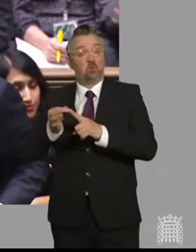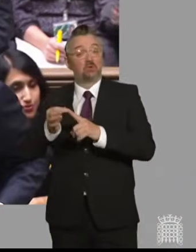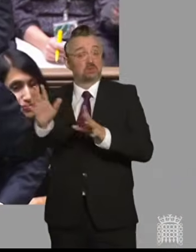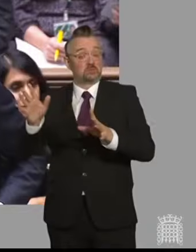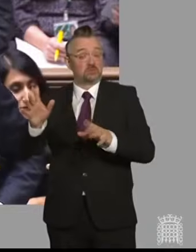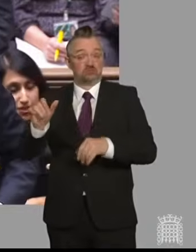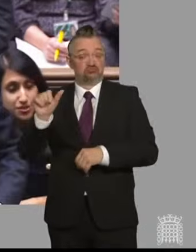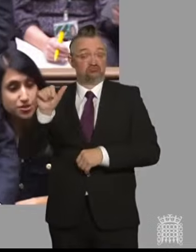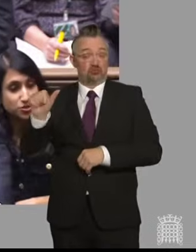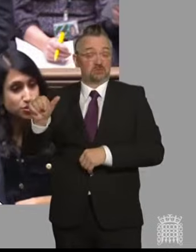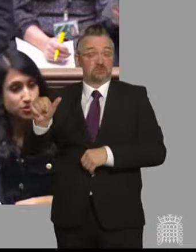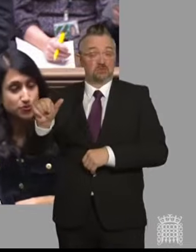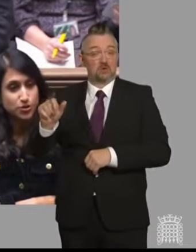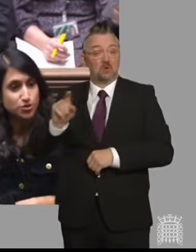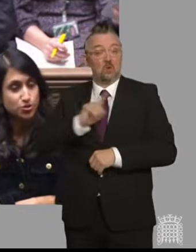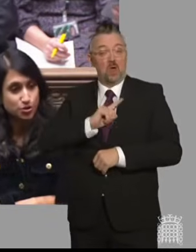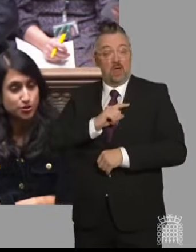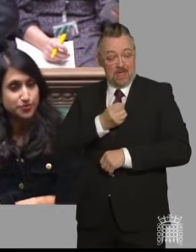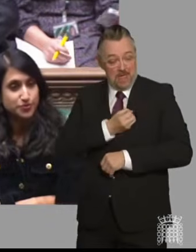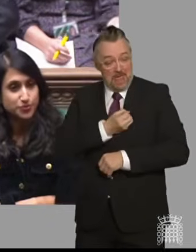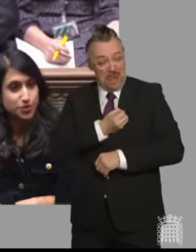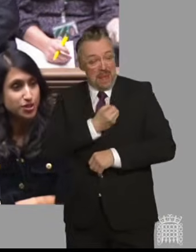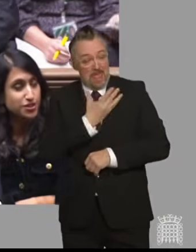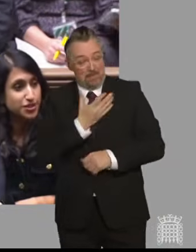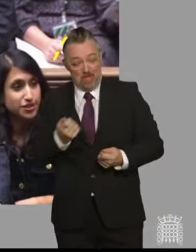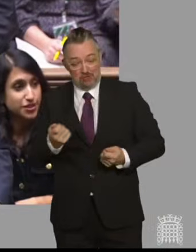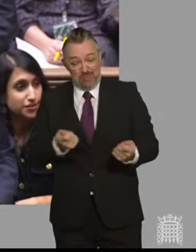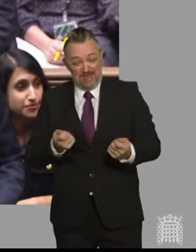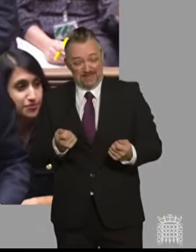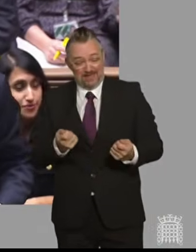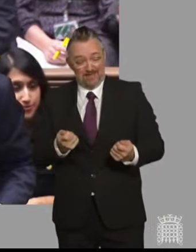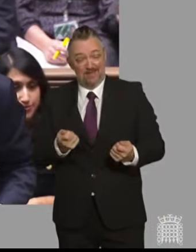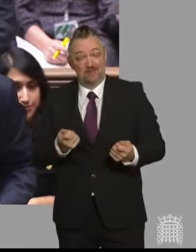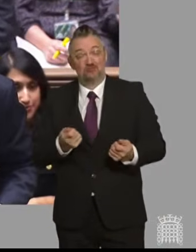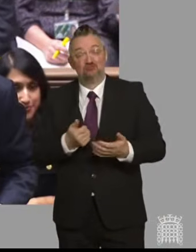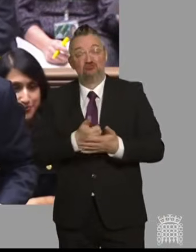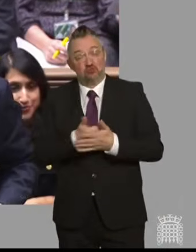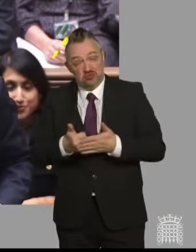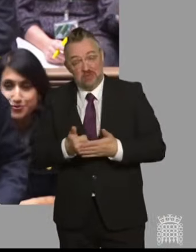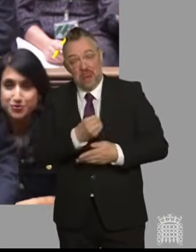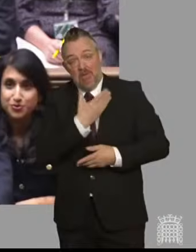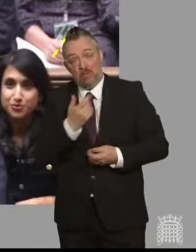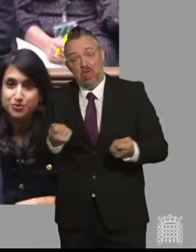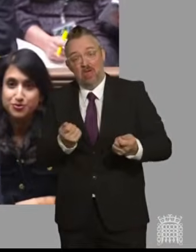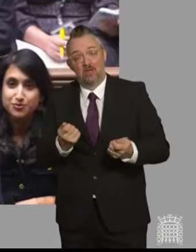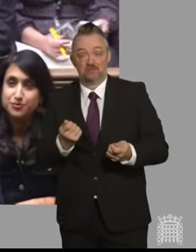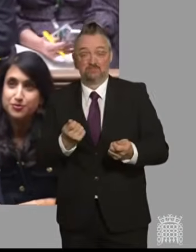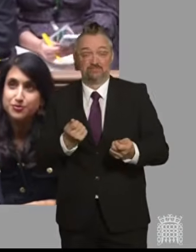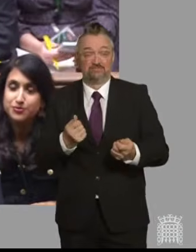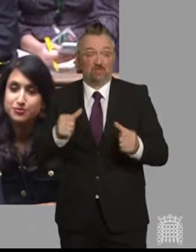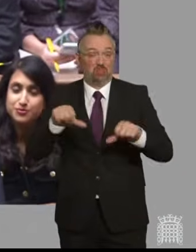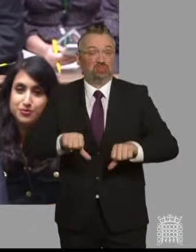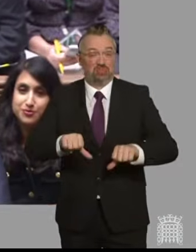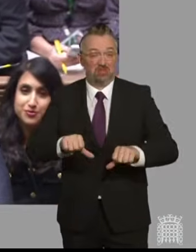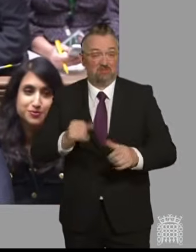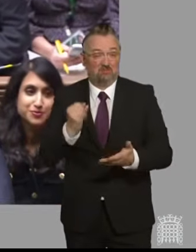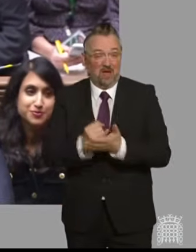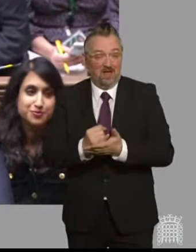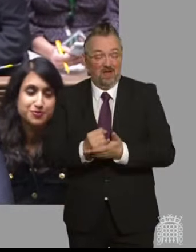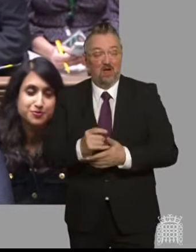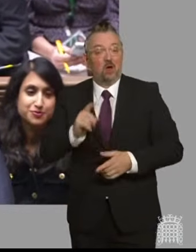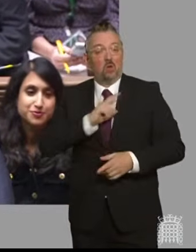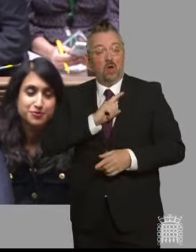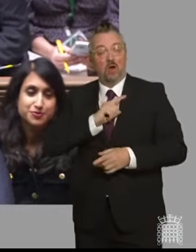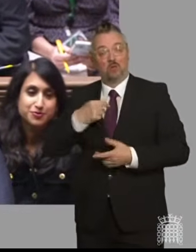them badly. And he can be assured that we have provided £750,000 of funding to Rotherham Council for